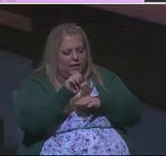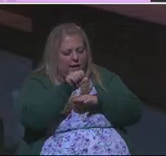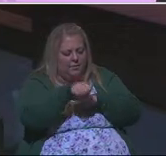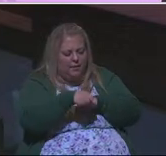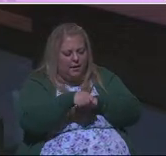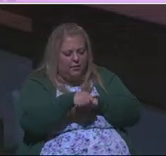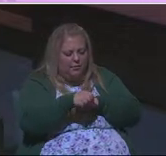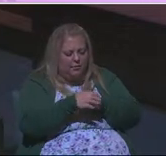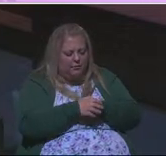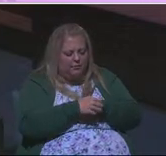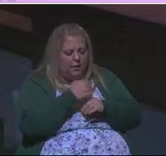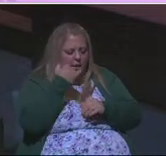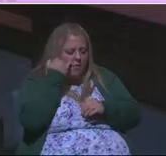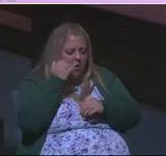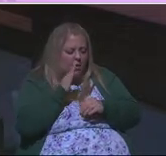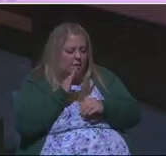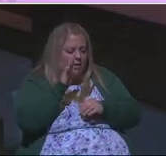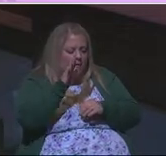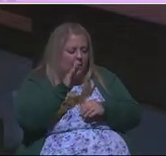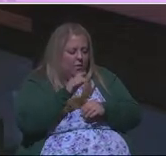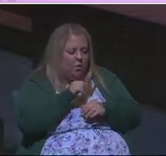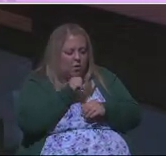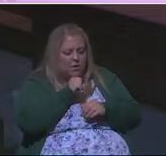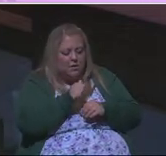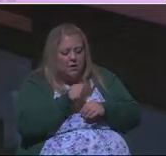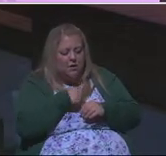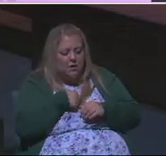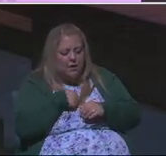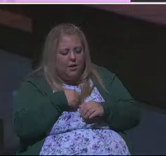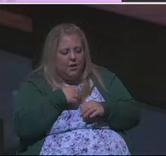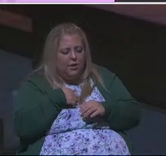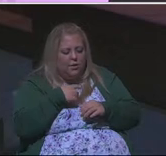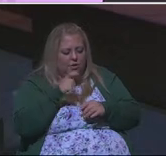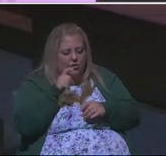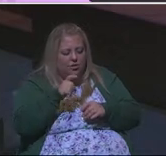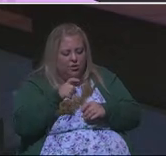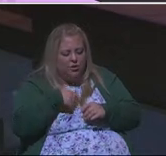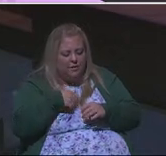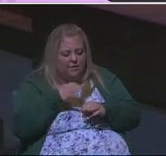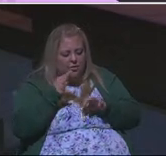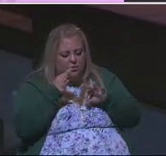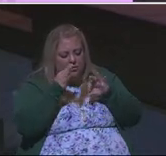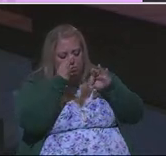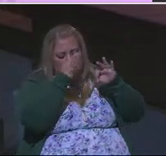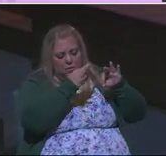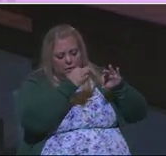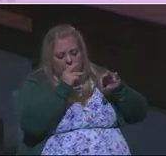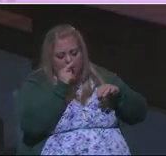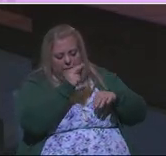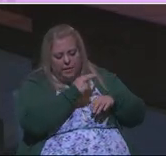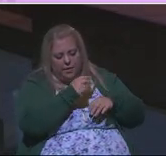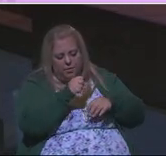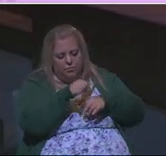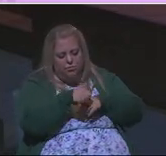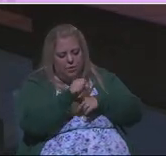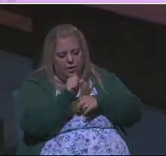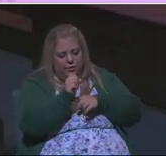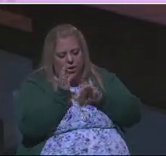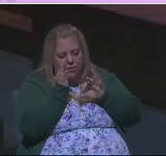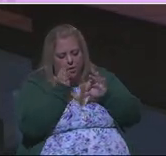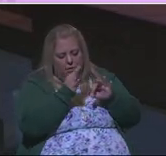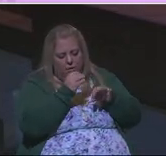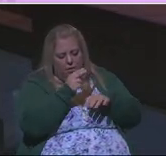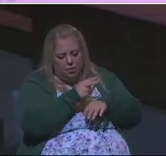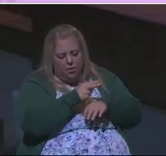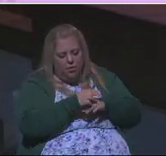you lifted your hand, or you didn't and you should have, would you look right here at me? Just raise your head up and look. Yes, sir. Right, just like that, up here. Just like that,